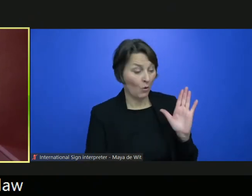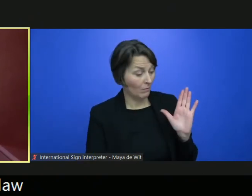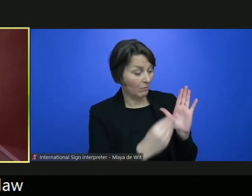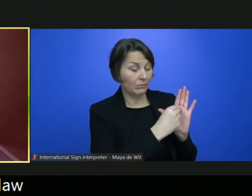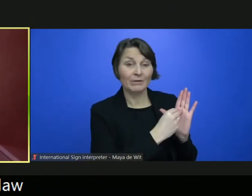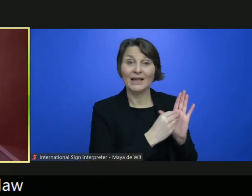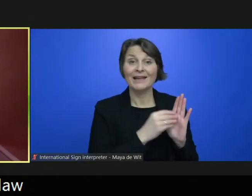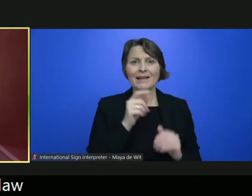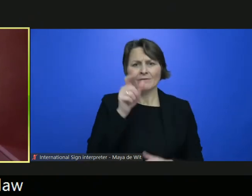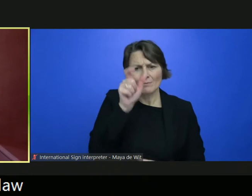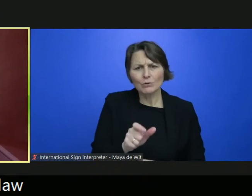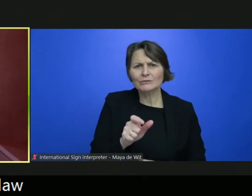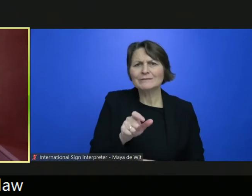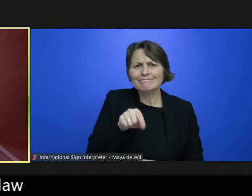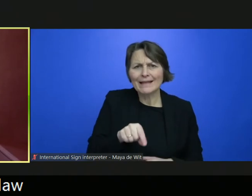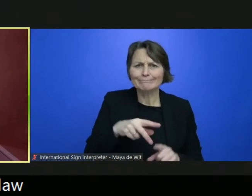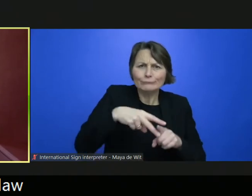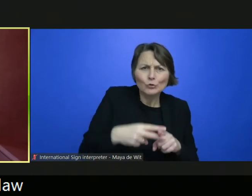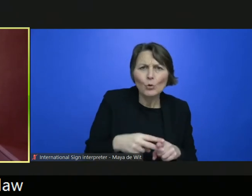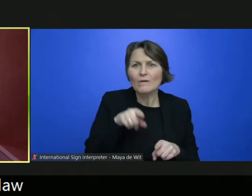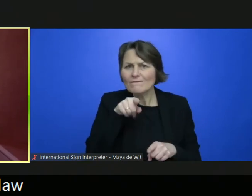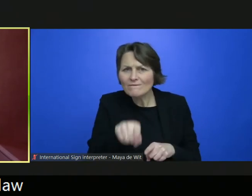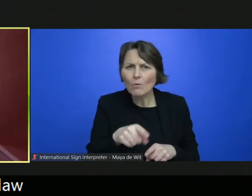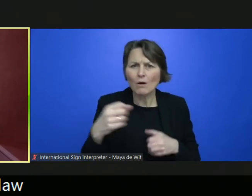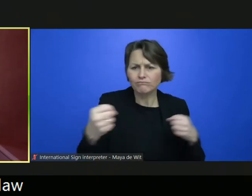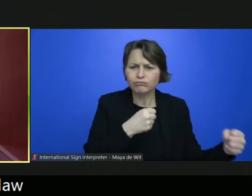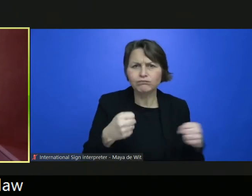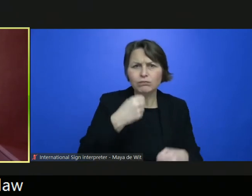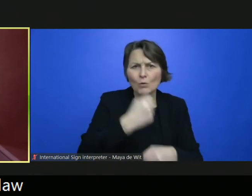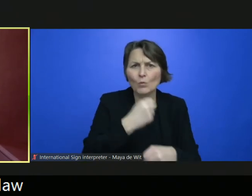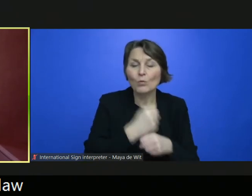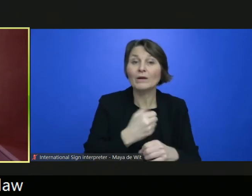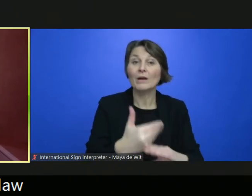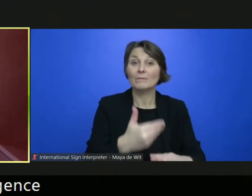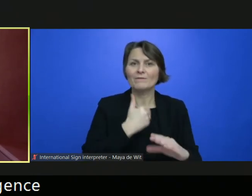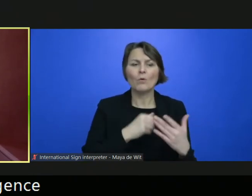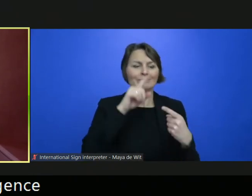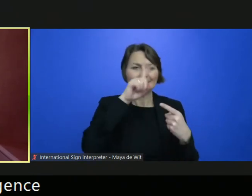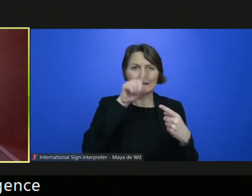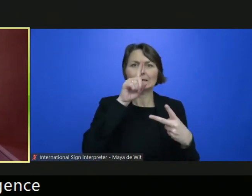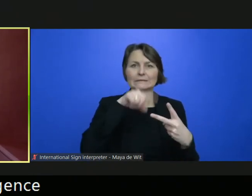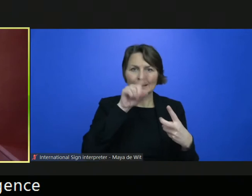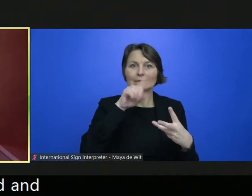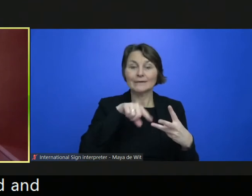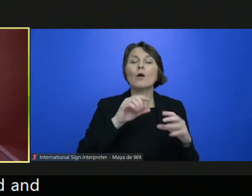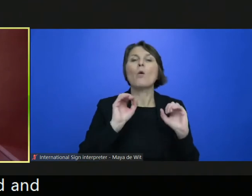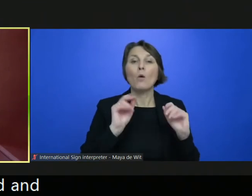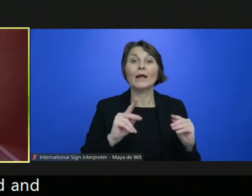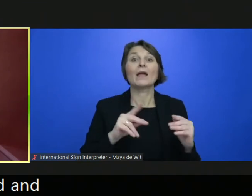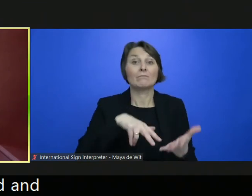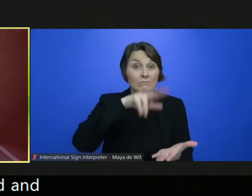for disabled and other disadvantaged job seekers before they can put them on the market. In